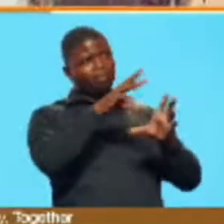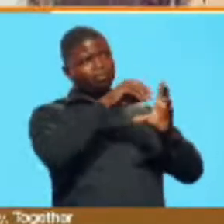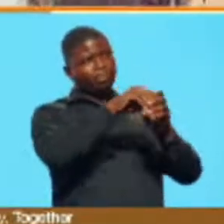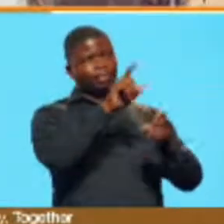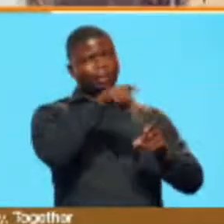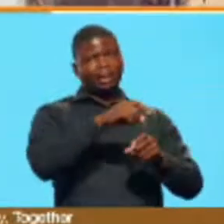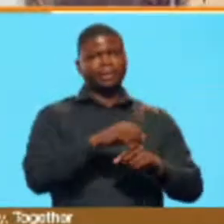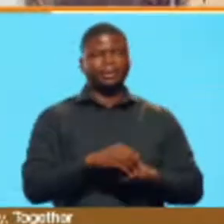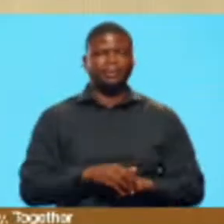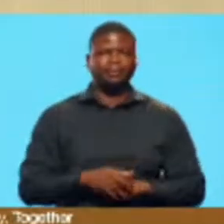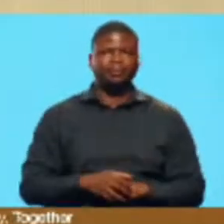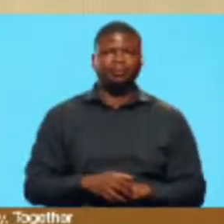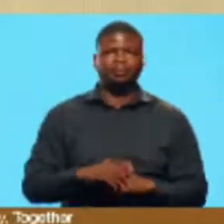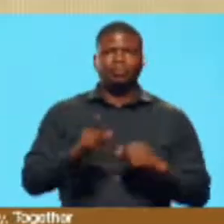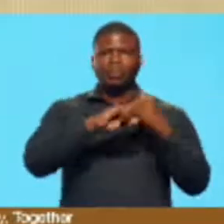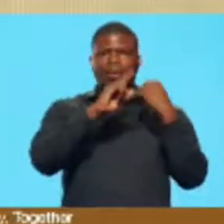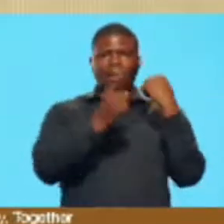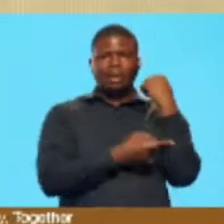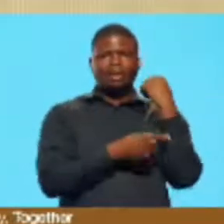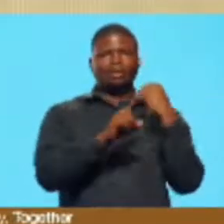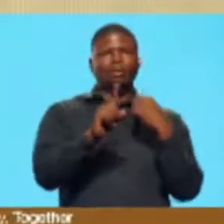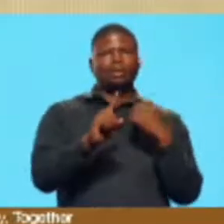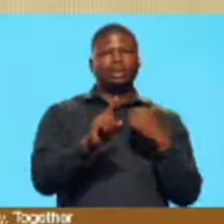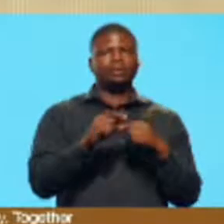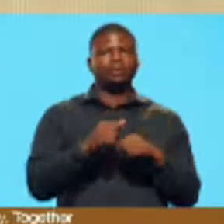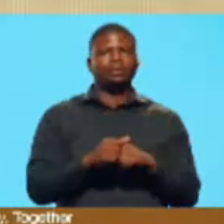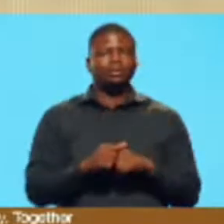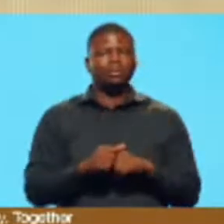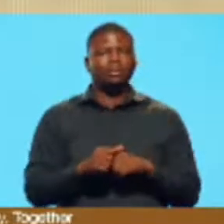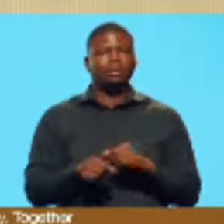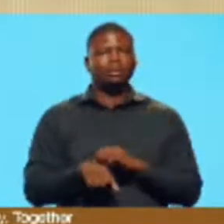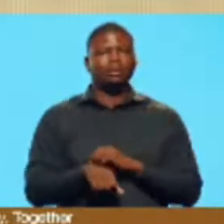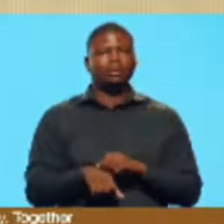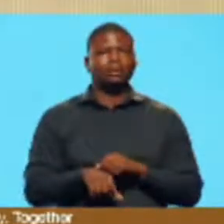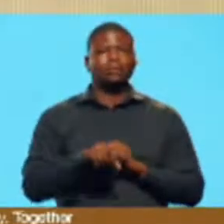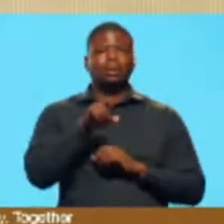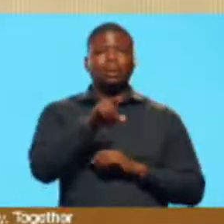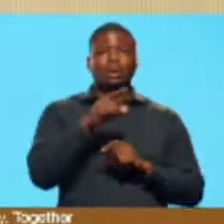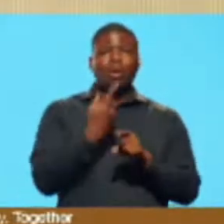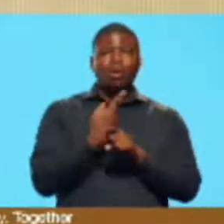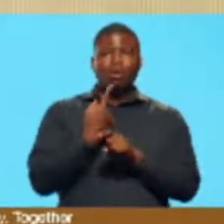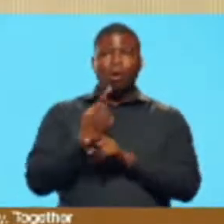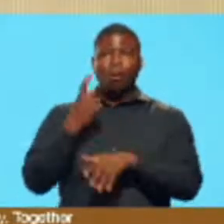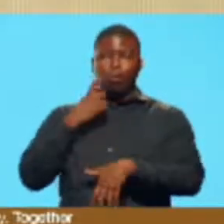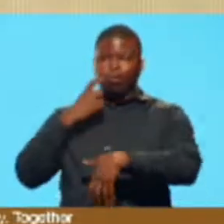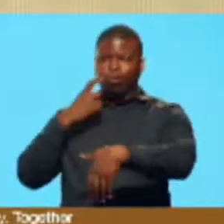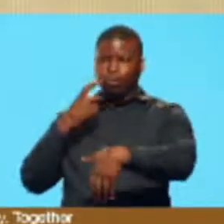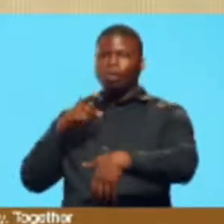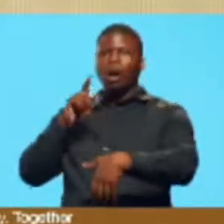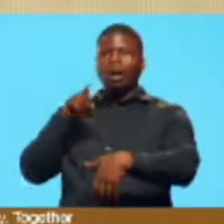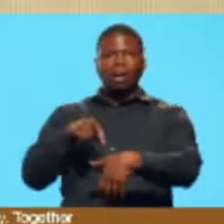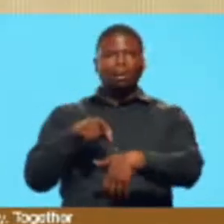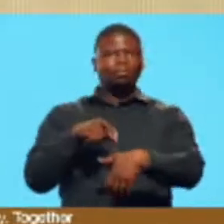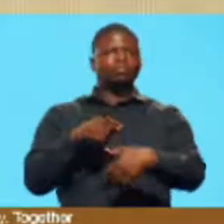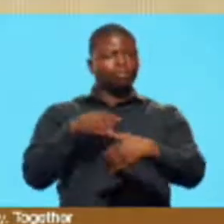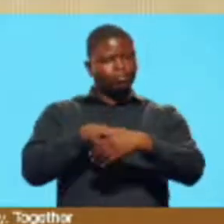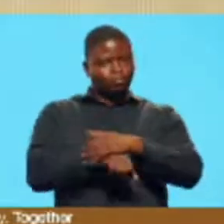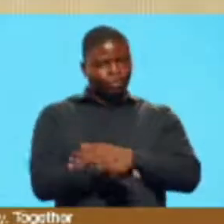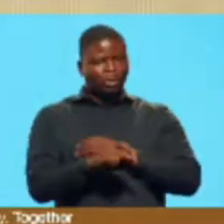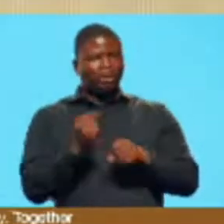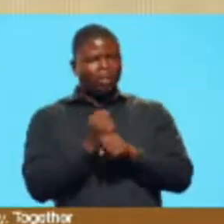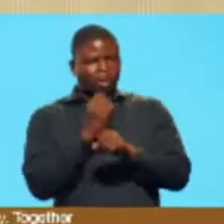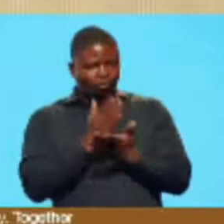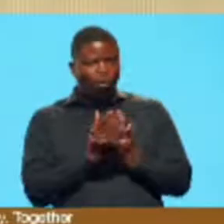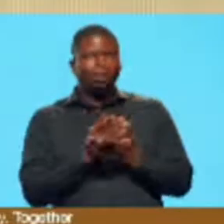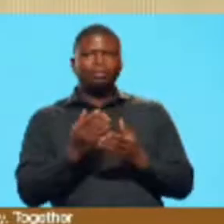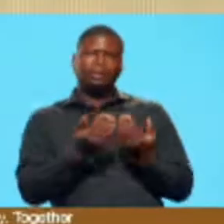The last one, delivering the world where every pregnancy is wanted, every childbirth is safe,